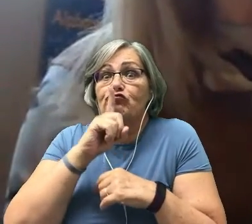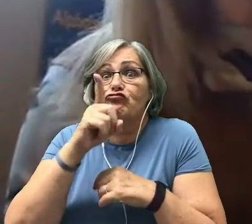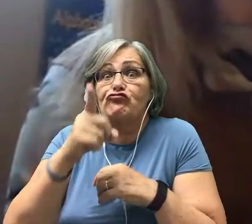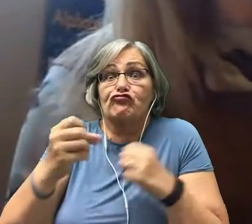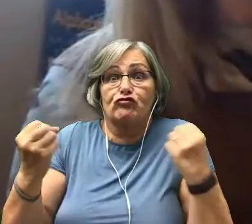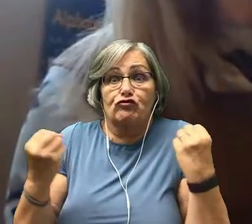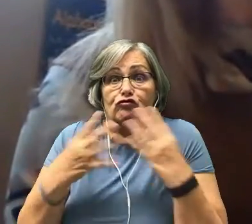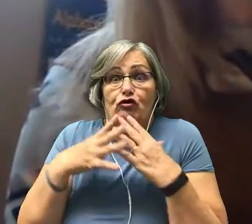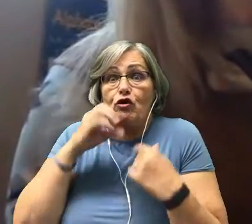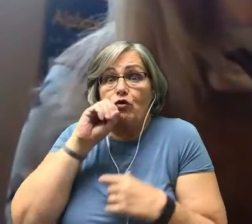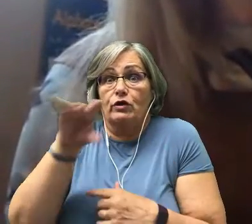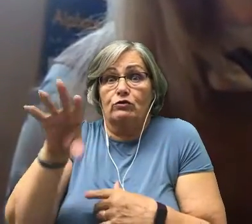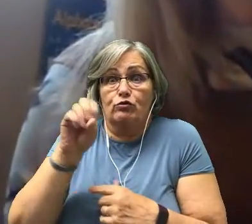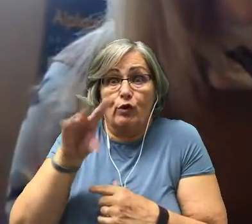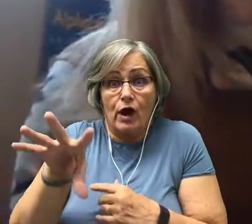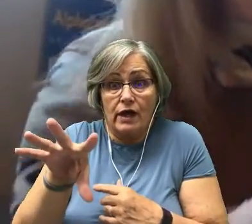frightening dragon.